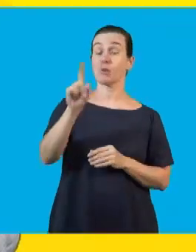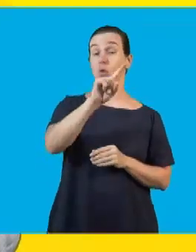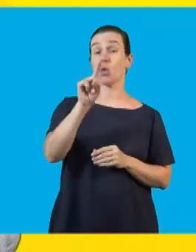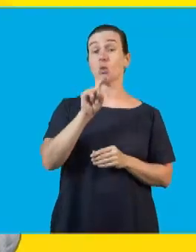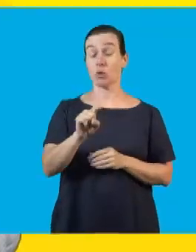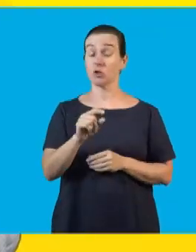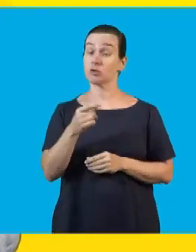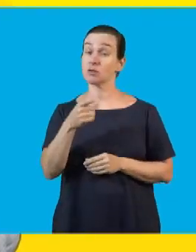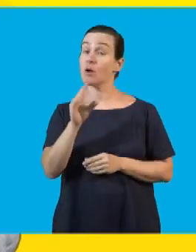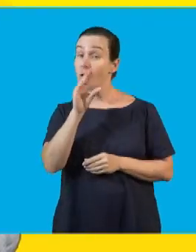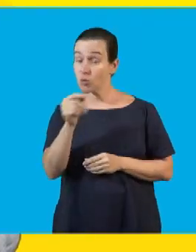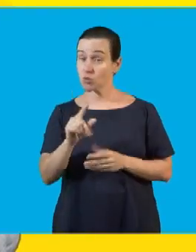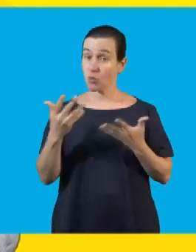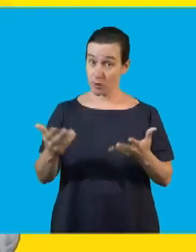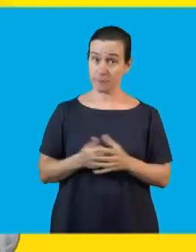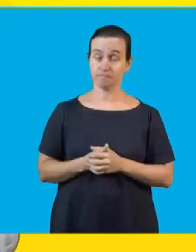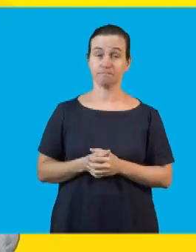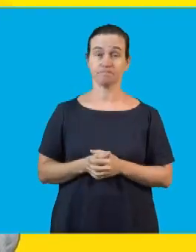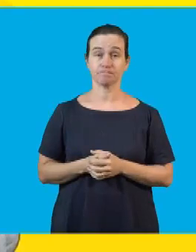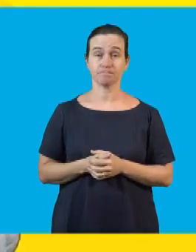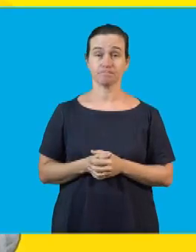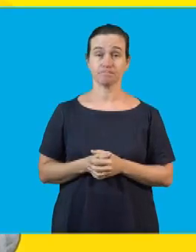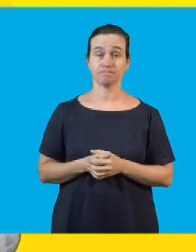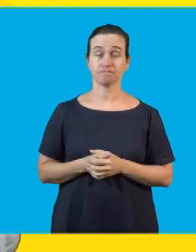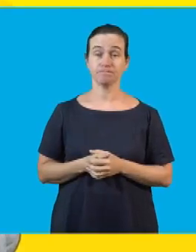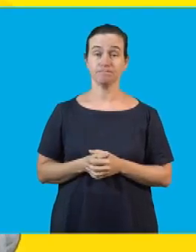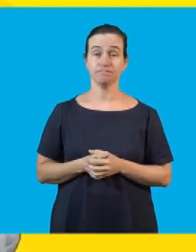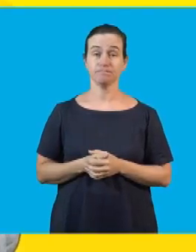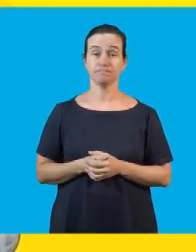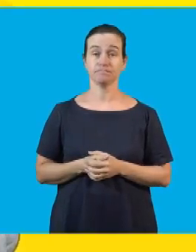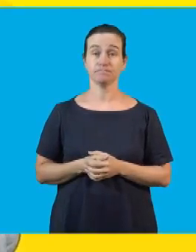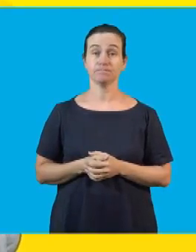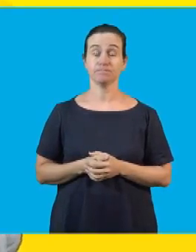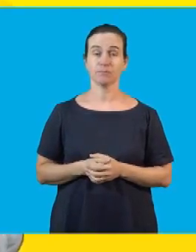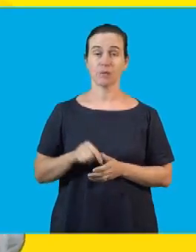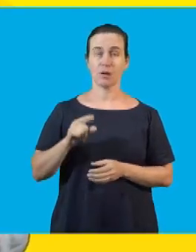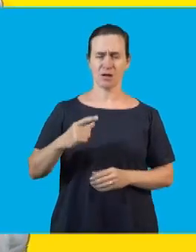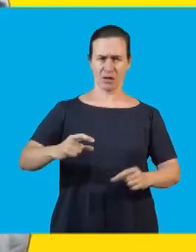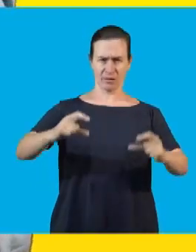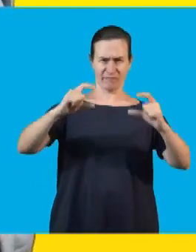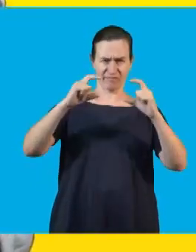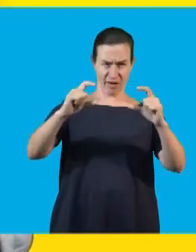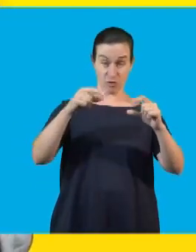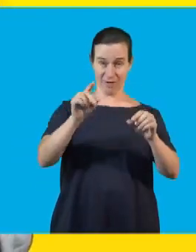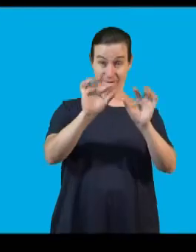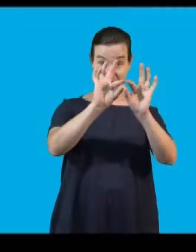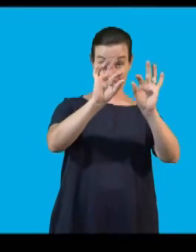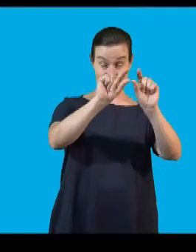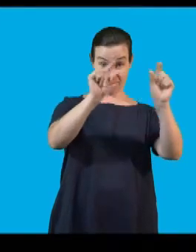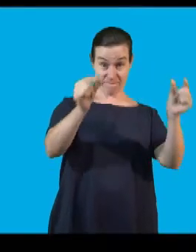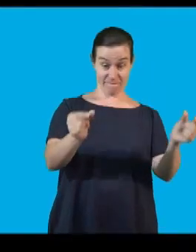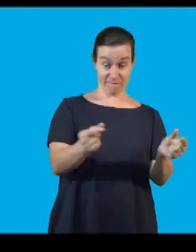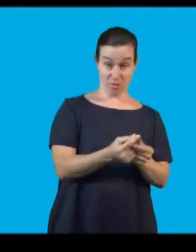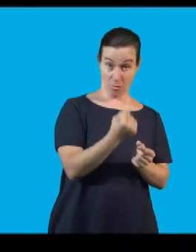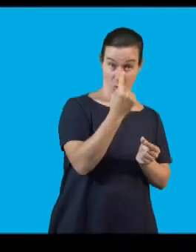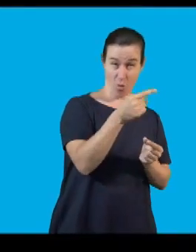question. Let's look at our responses, okay? We're moving on. Bold font in frame